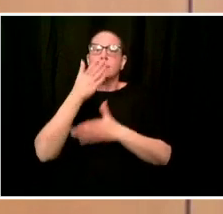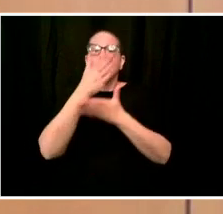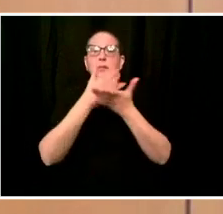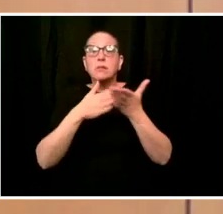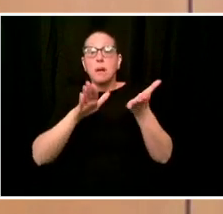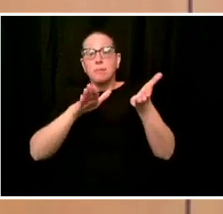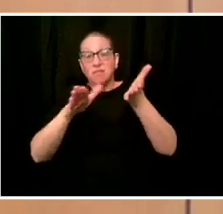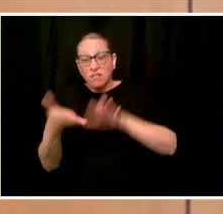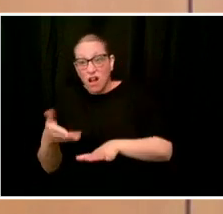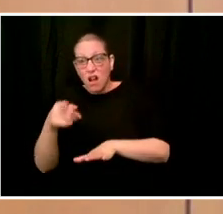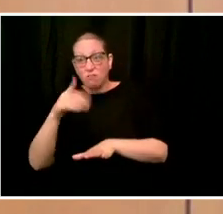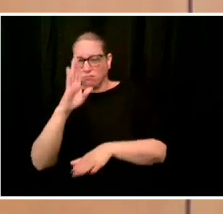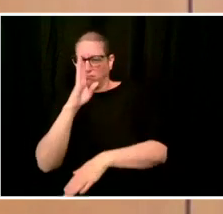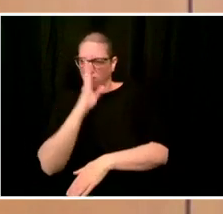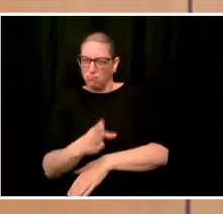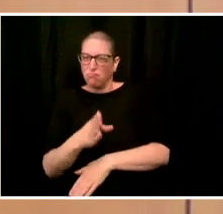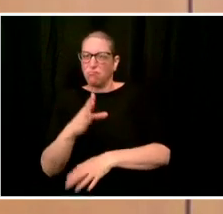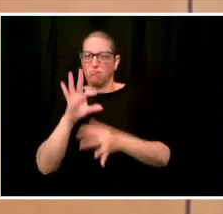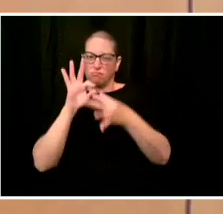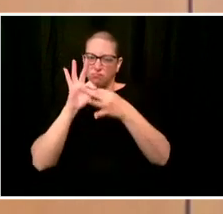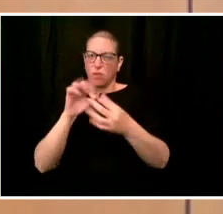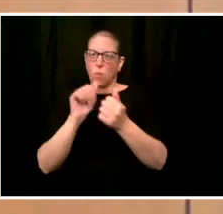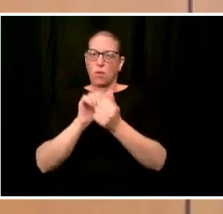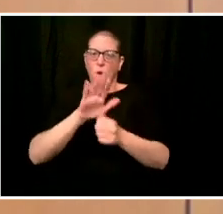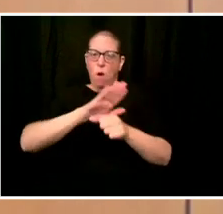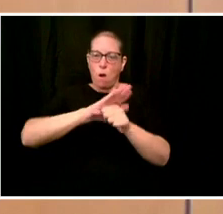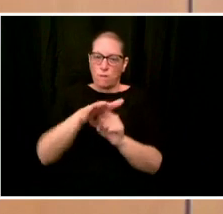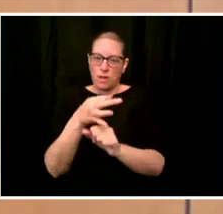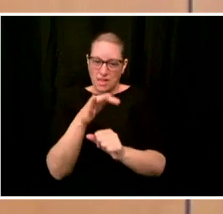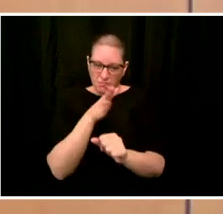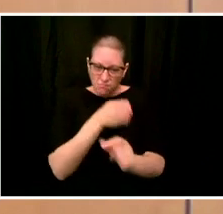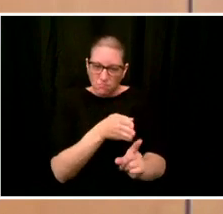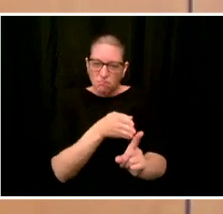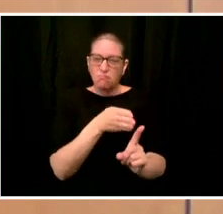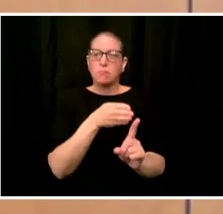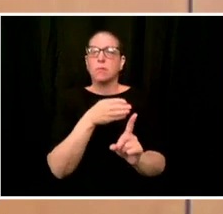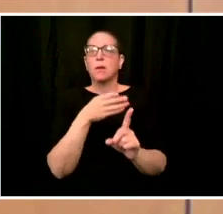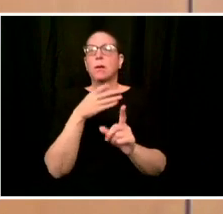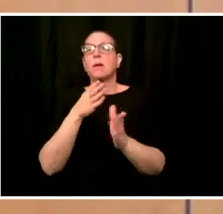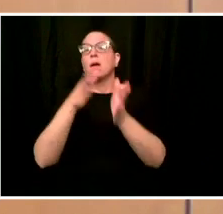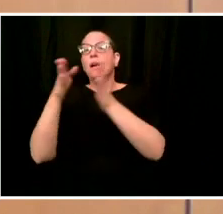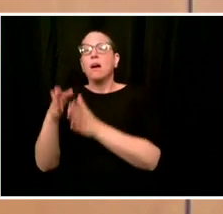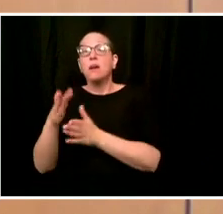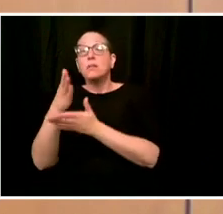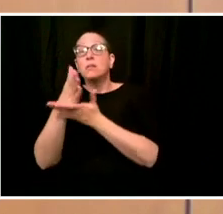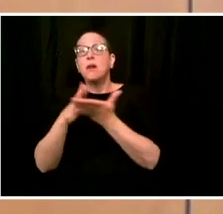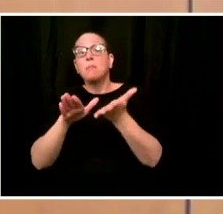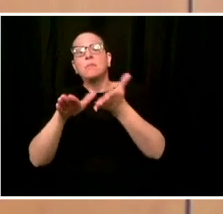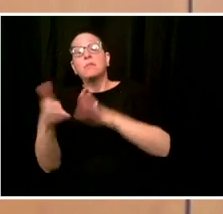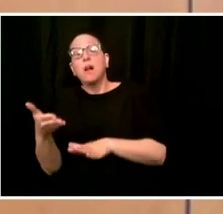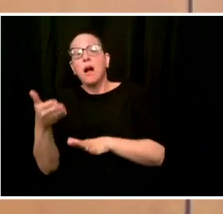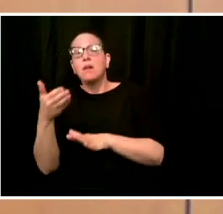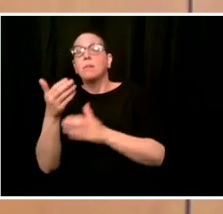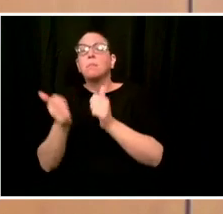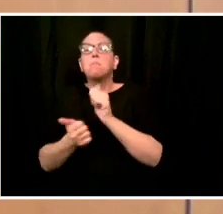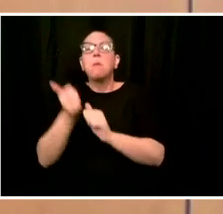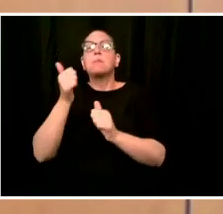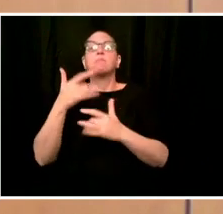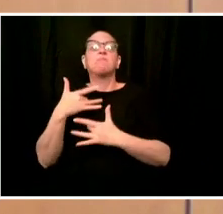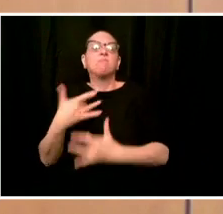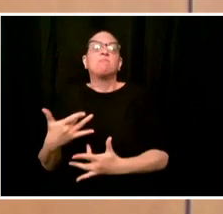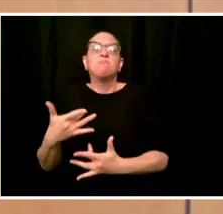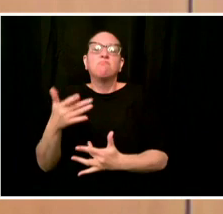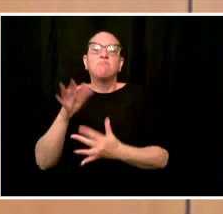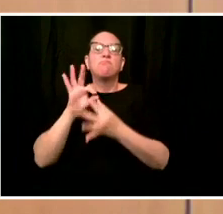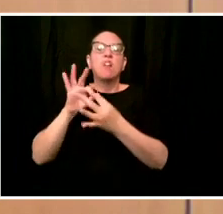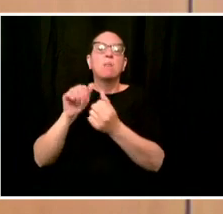that are likely related to COVID because the healthcare provider, the individuals who are certifying the death